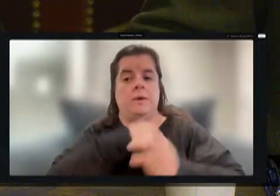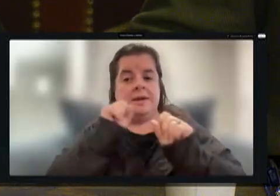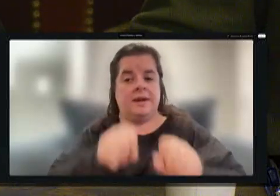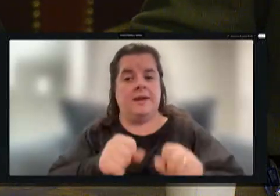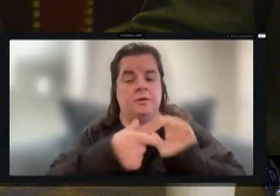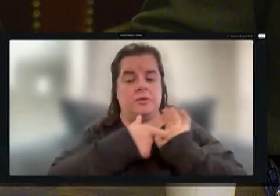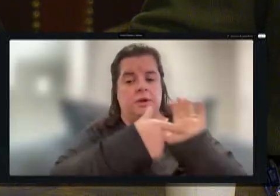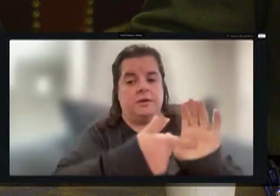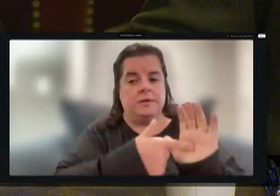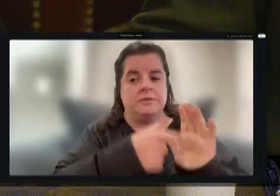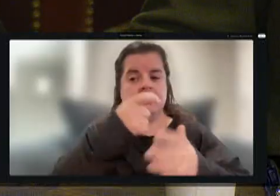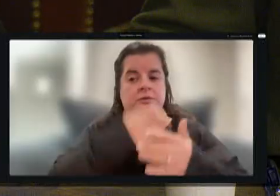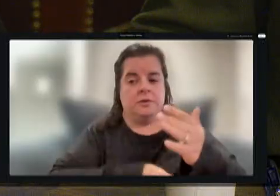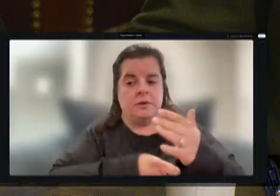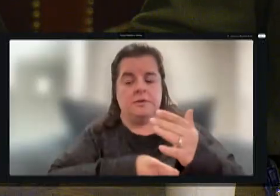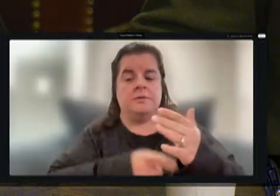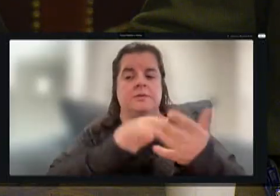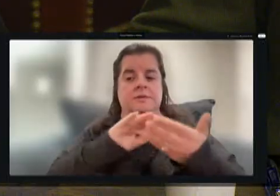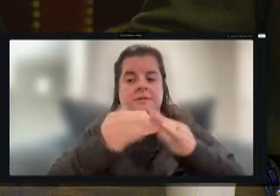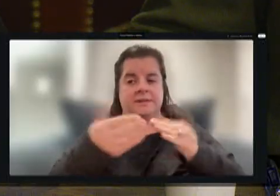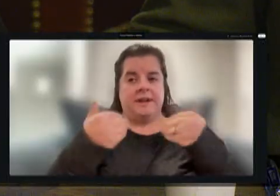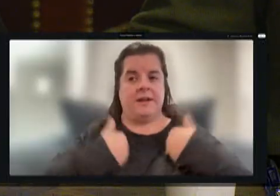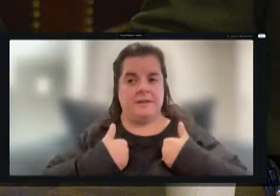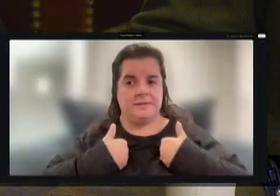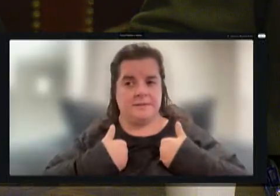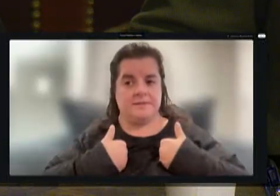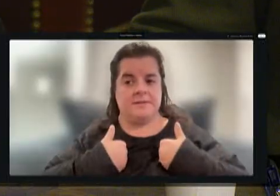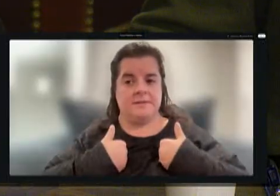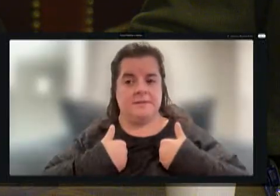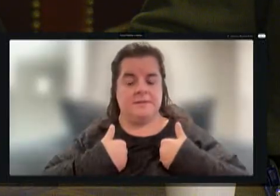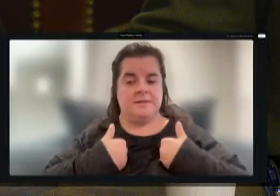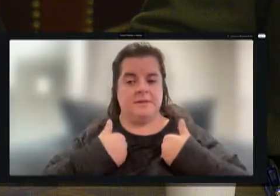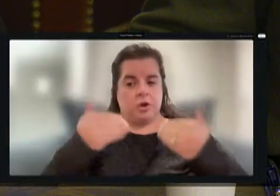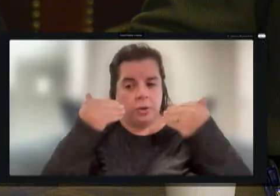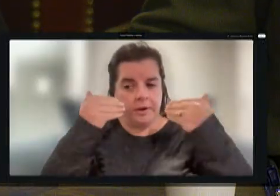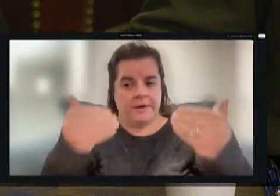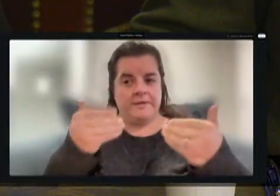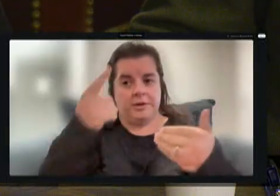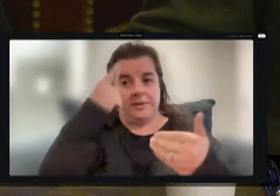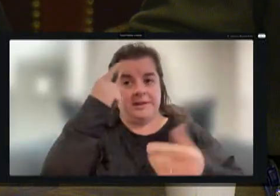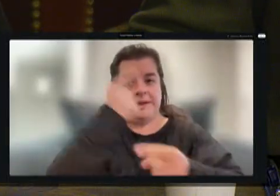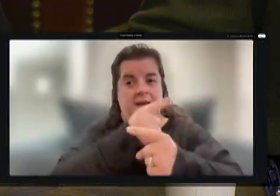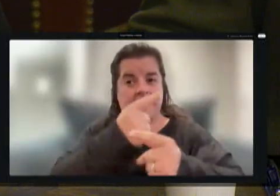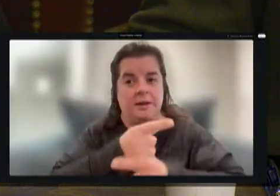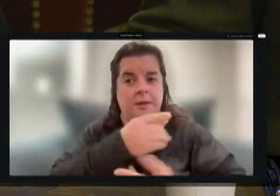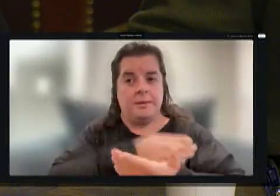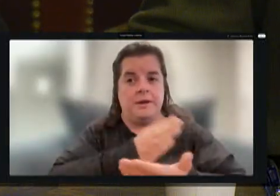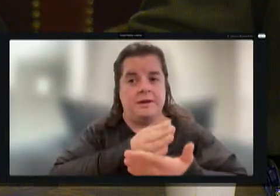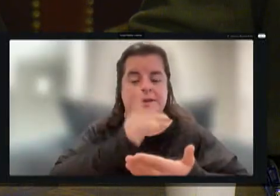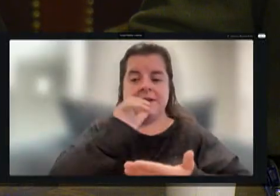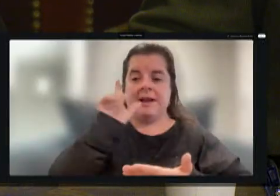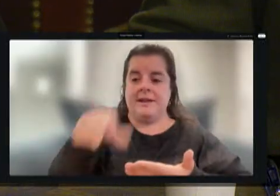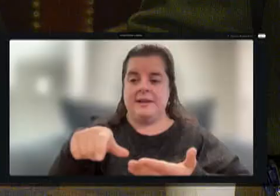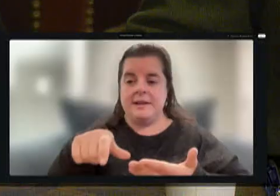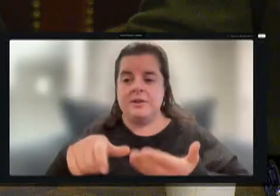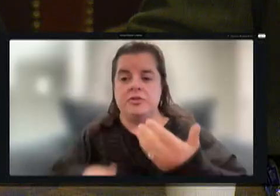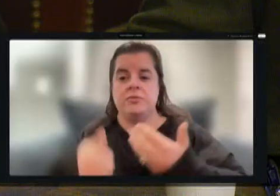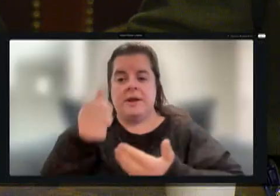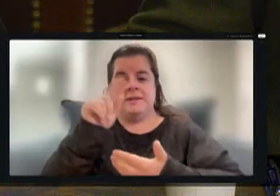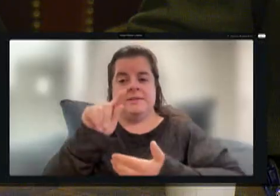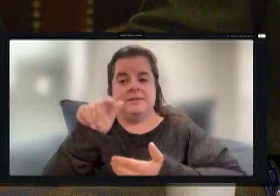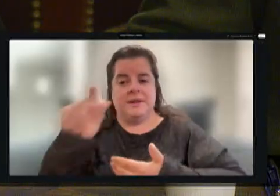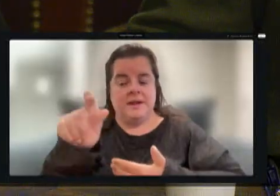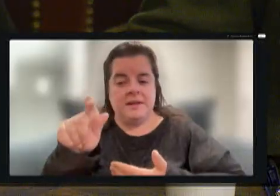the cost of the city has going forward? Do you think that it's an accurate budget and that there's not a need to raise taxes, or do you think that there's a need to raise